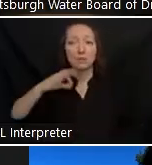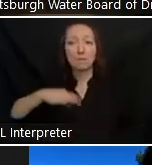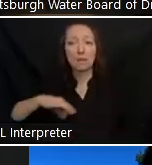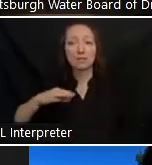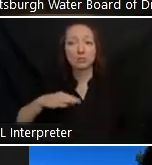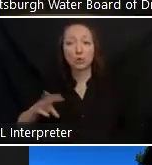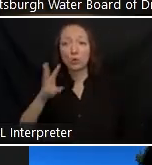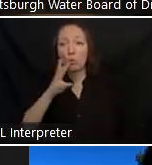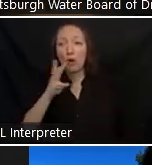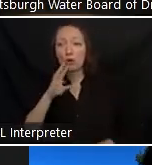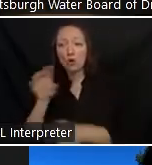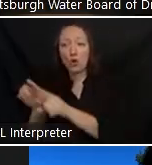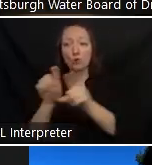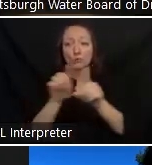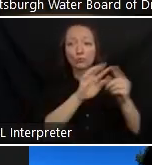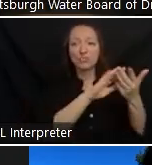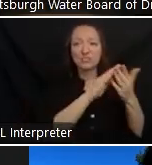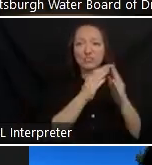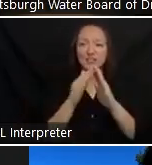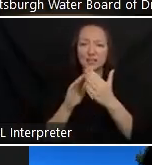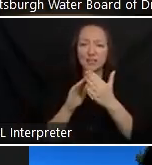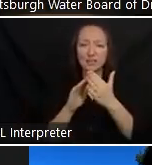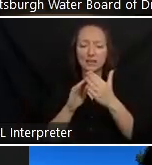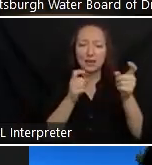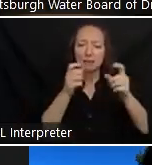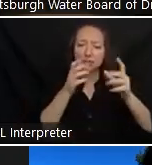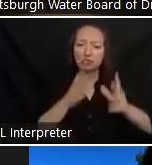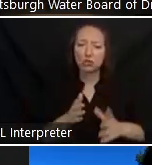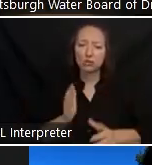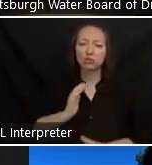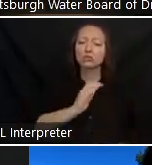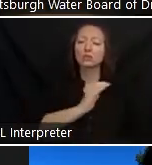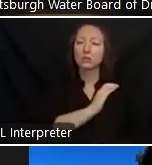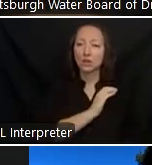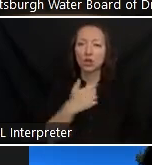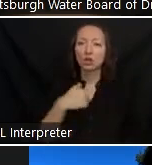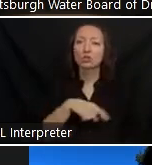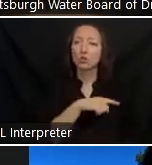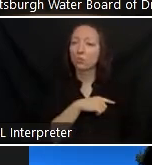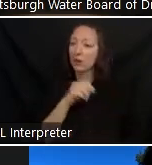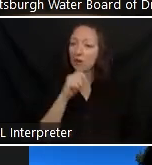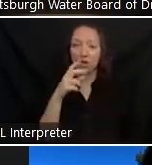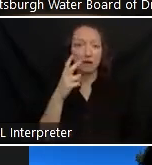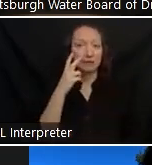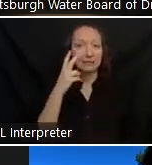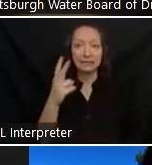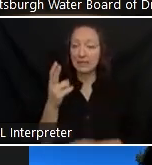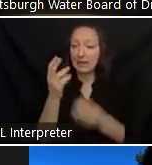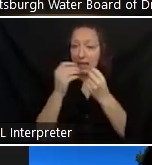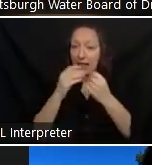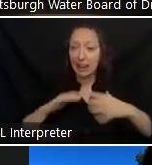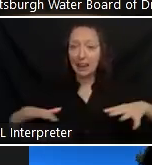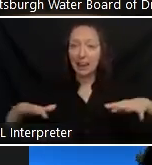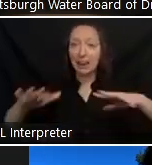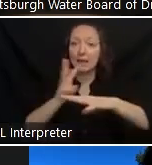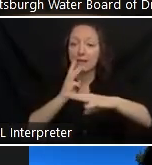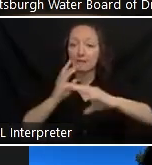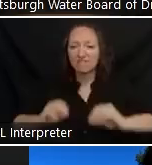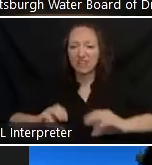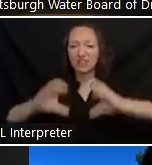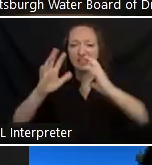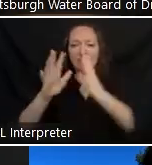city's administration to ensure that that's happening. So we don't see cases of overland flooding really damaging houses or property or anything like